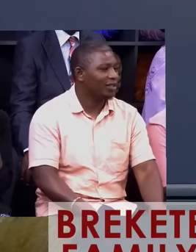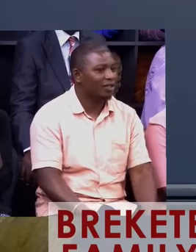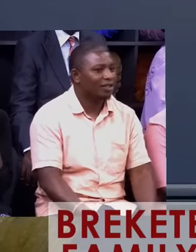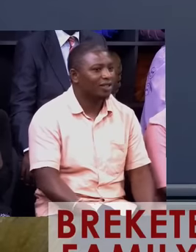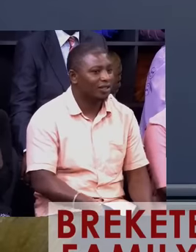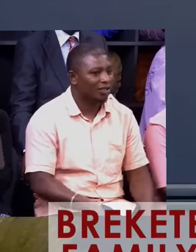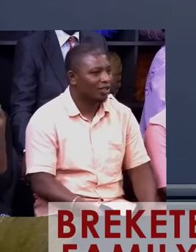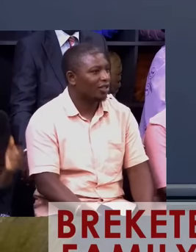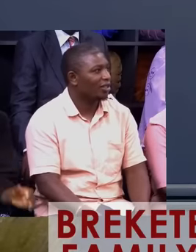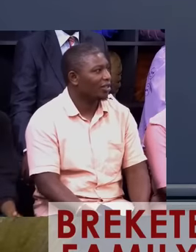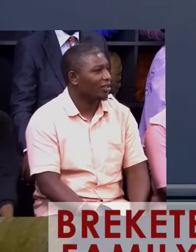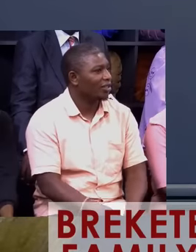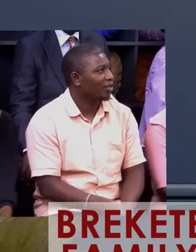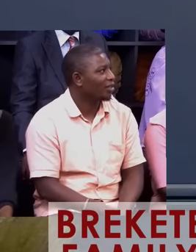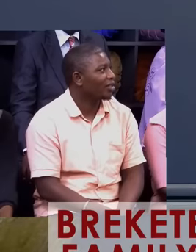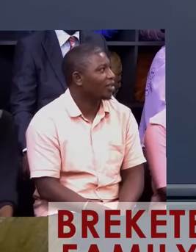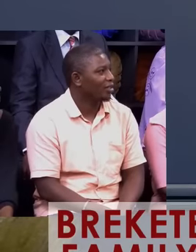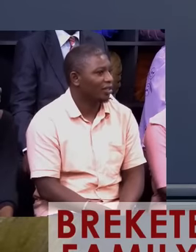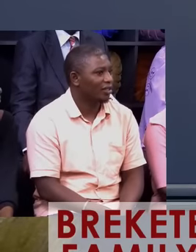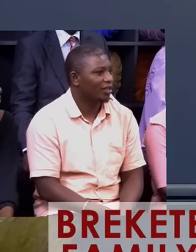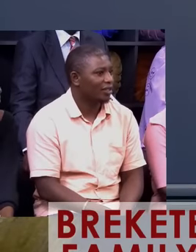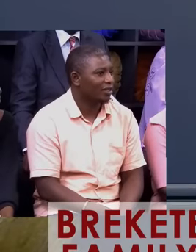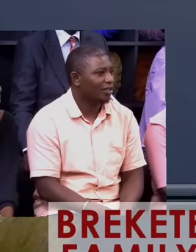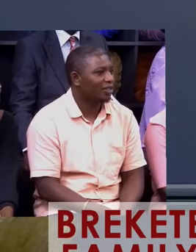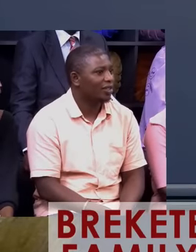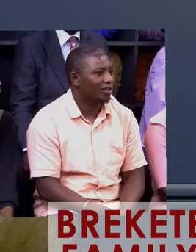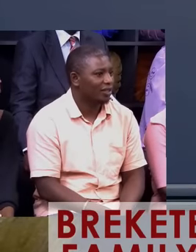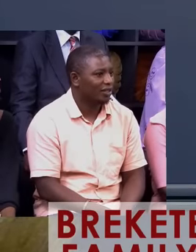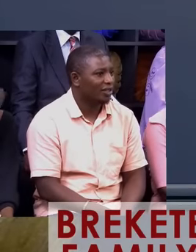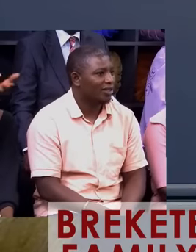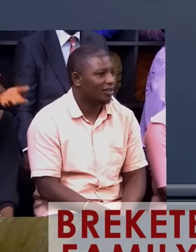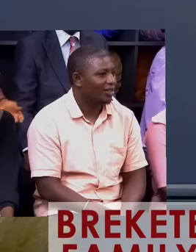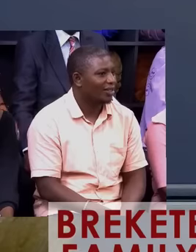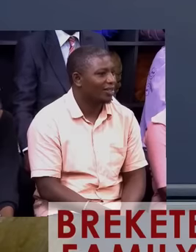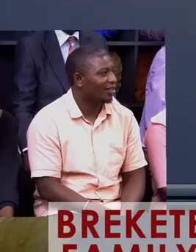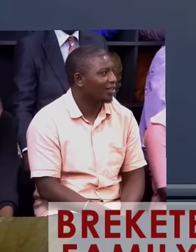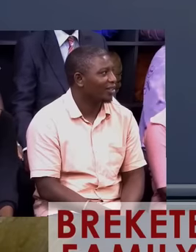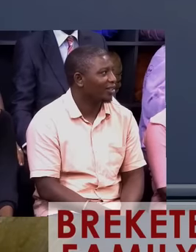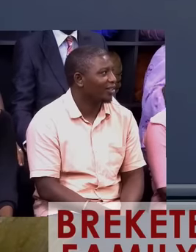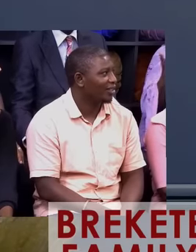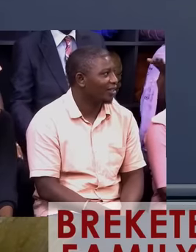remember AR yes